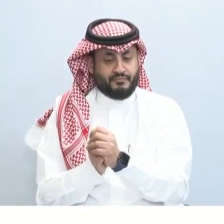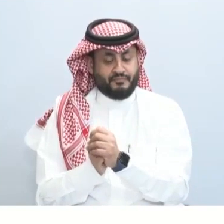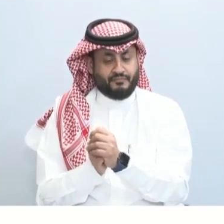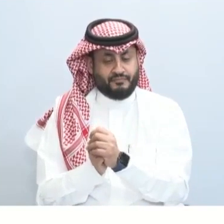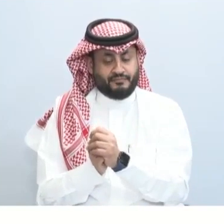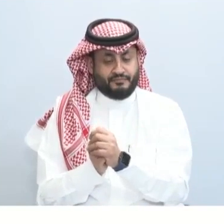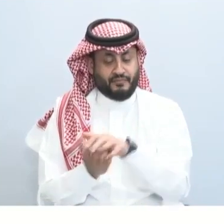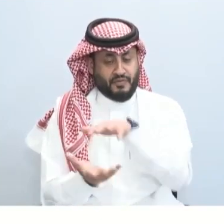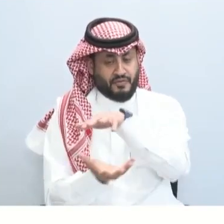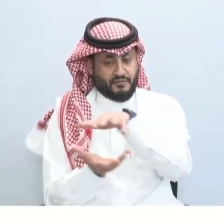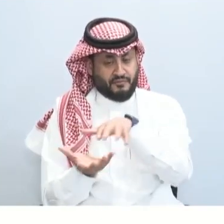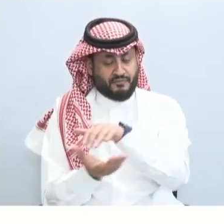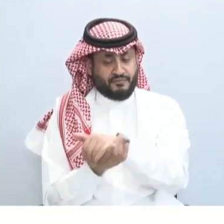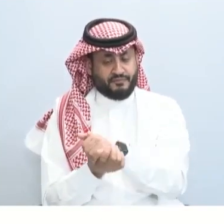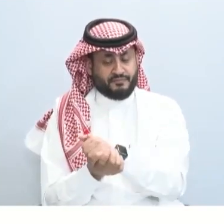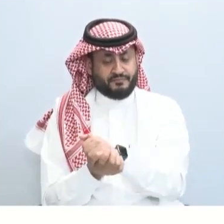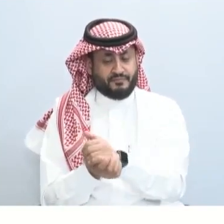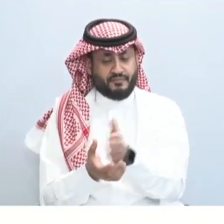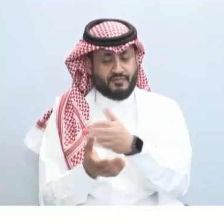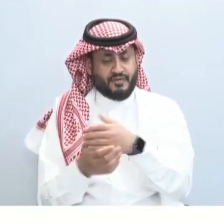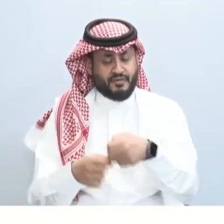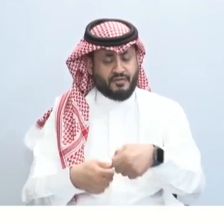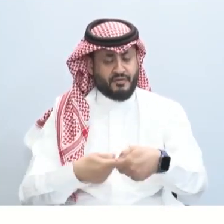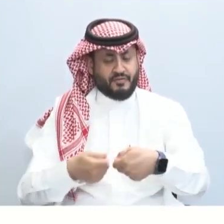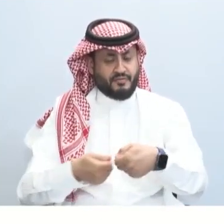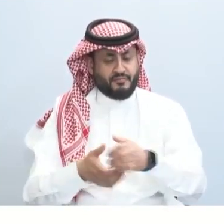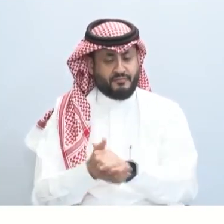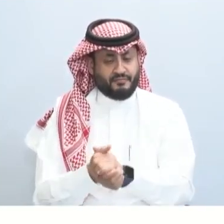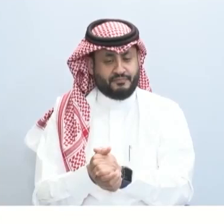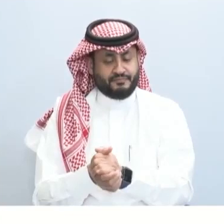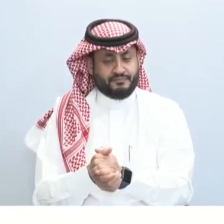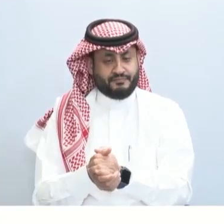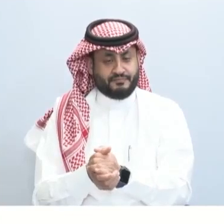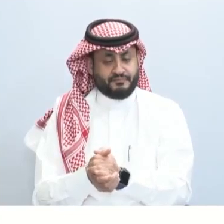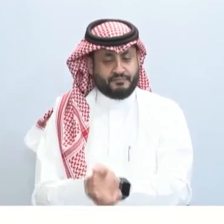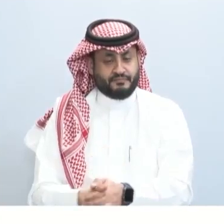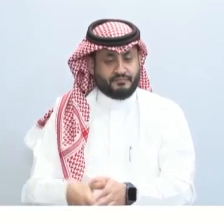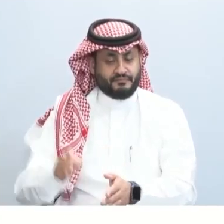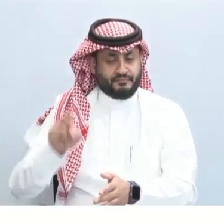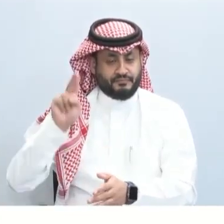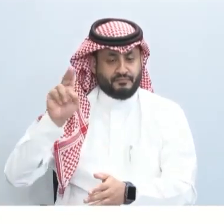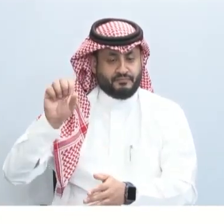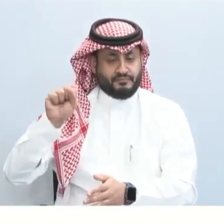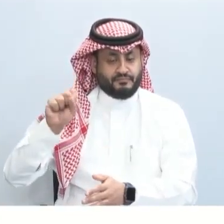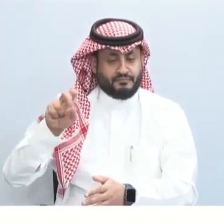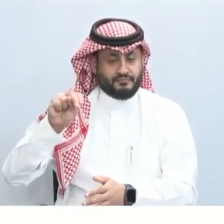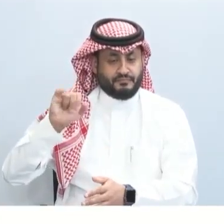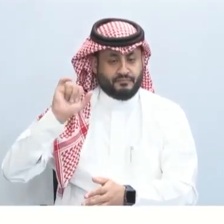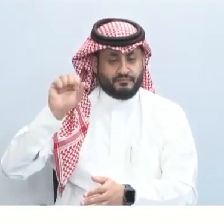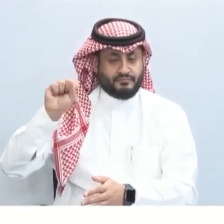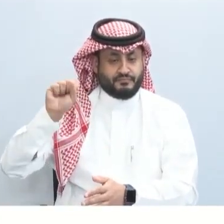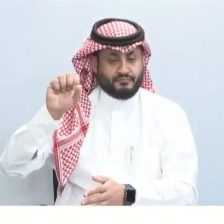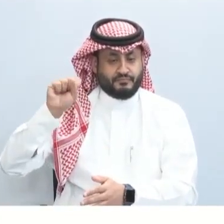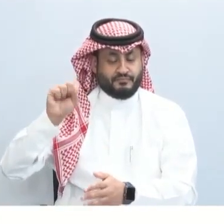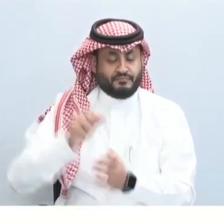planet Earth. And then business. What do you mean by number three? Business, our company, our the work